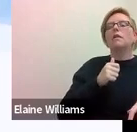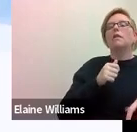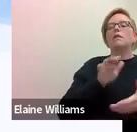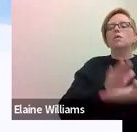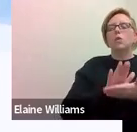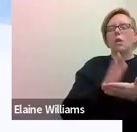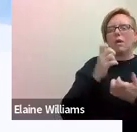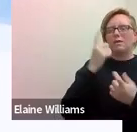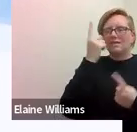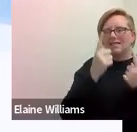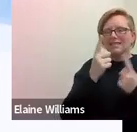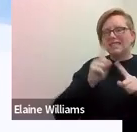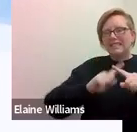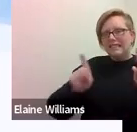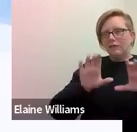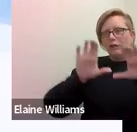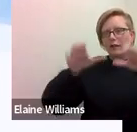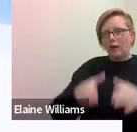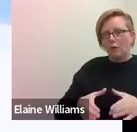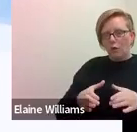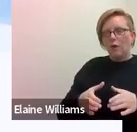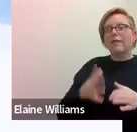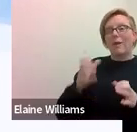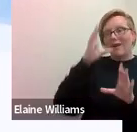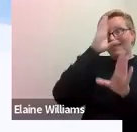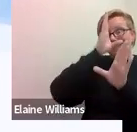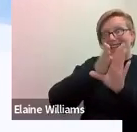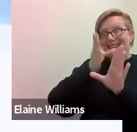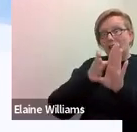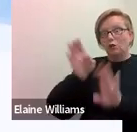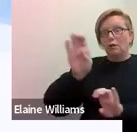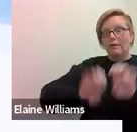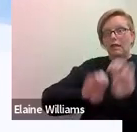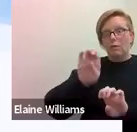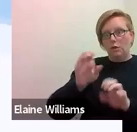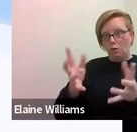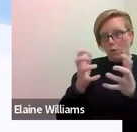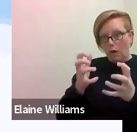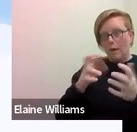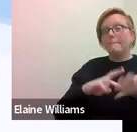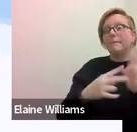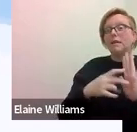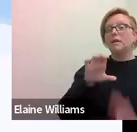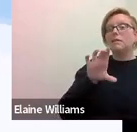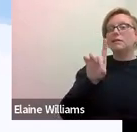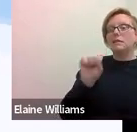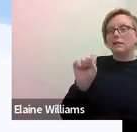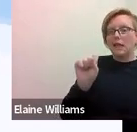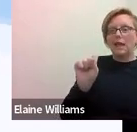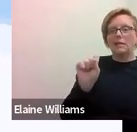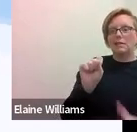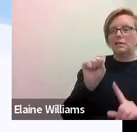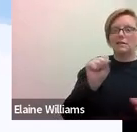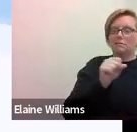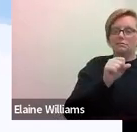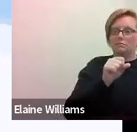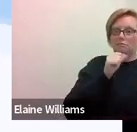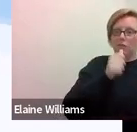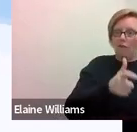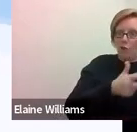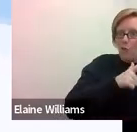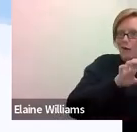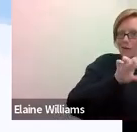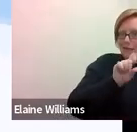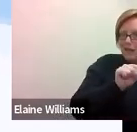they wanted, for example, a psychological evaluation. In this case, CDS would not require that because a child would be